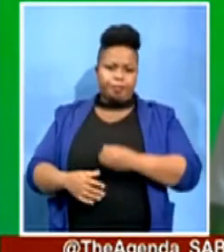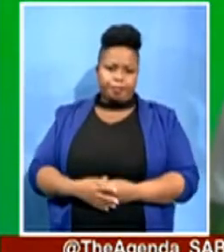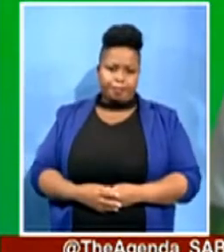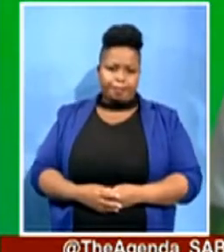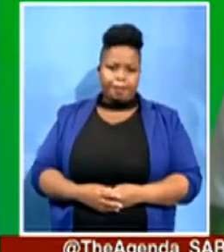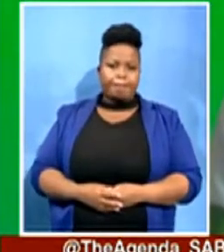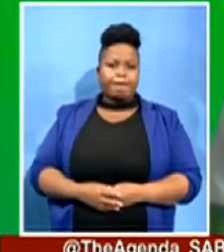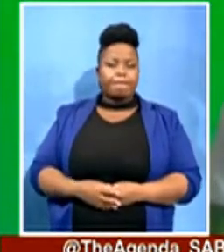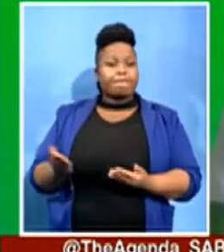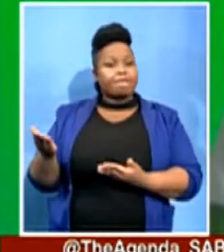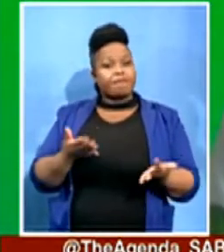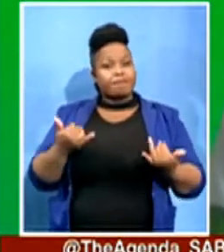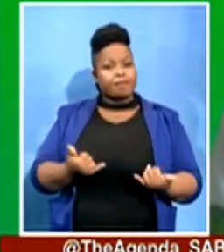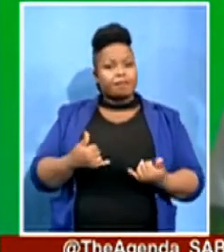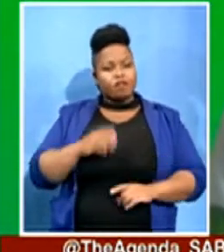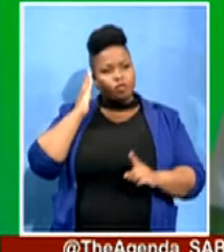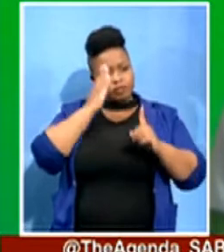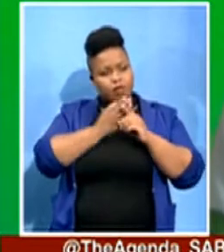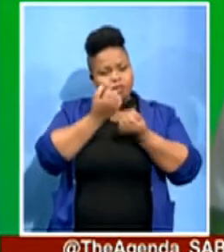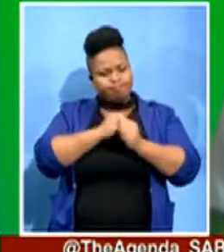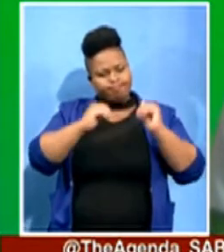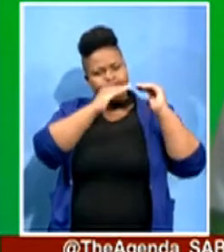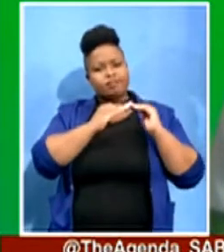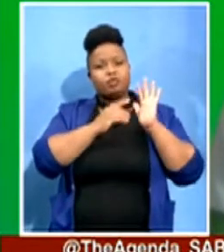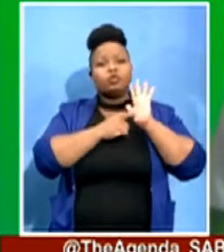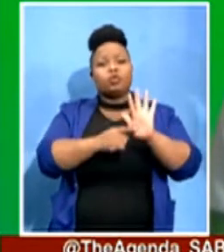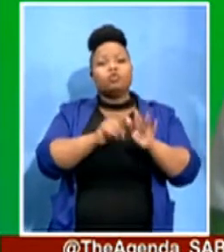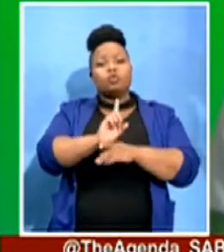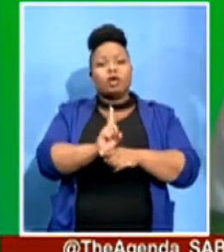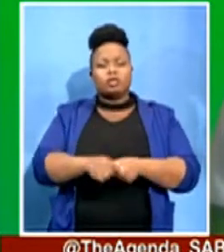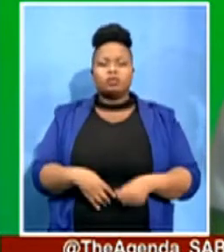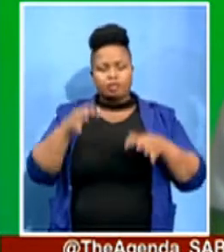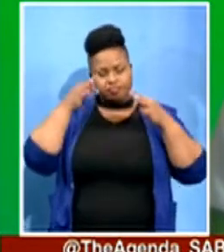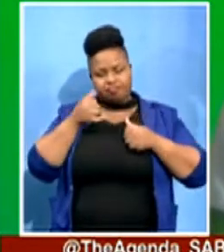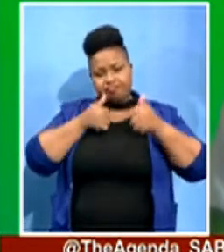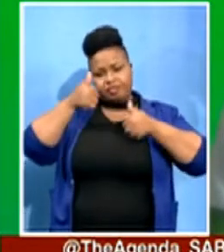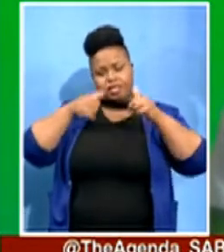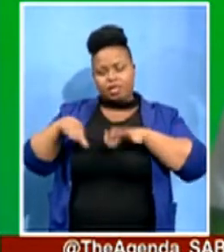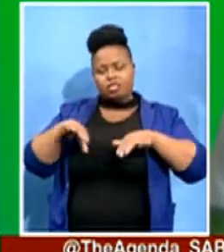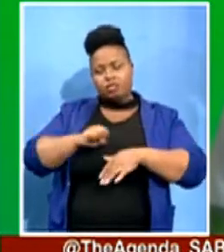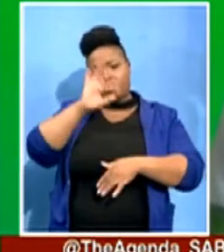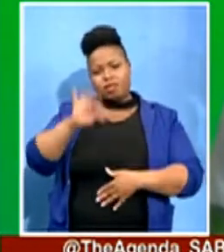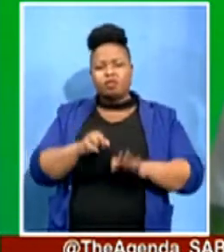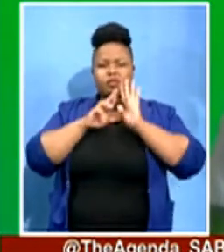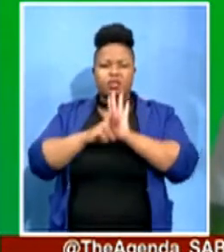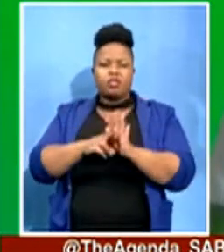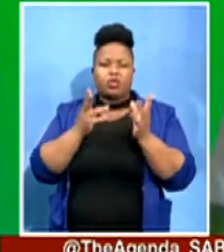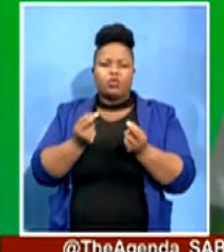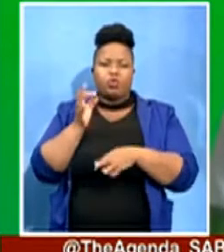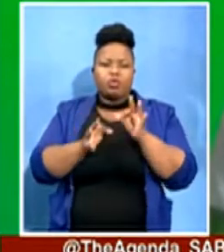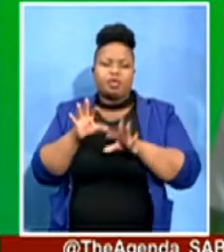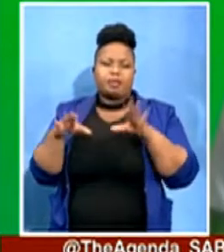democracy demonstrates the decisive leadership that Action SA represents as a new political party. We are not